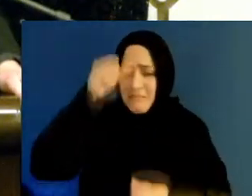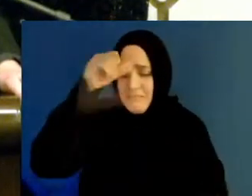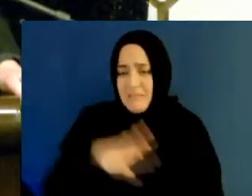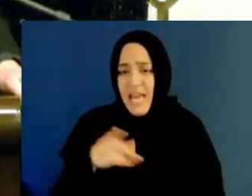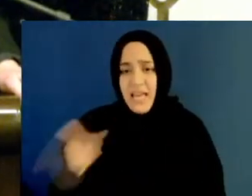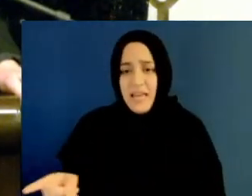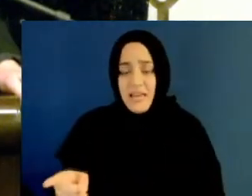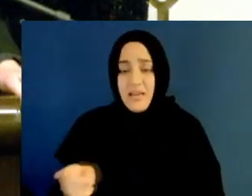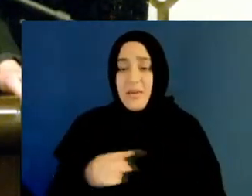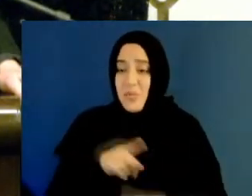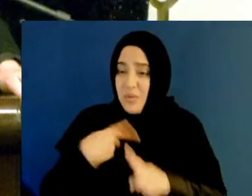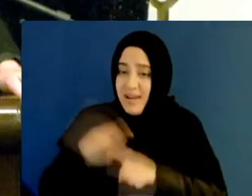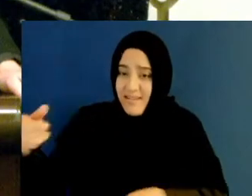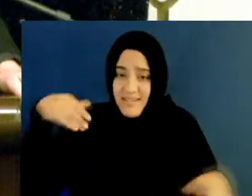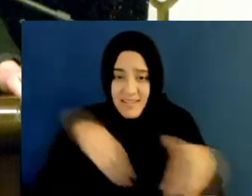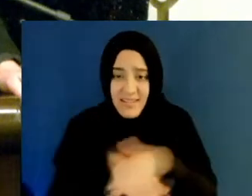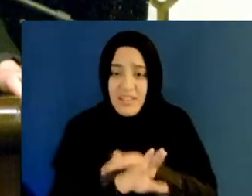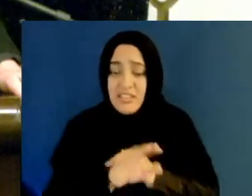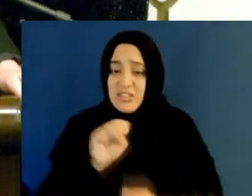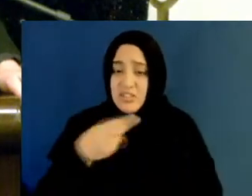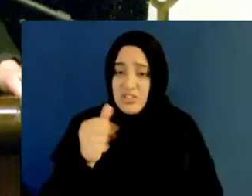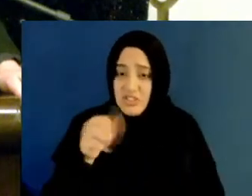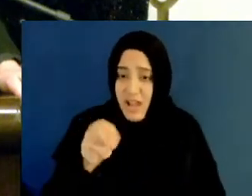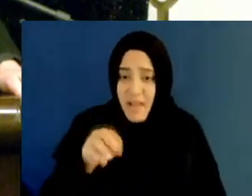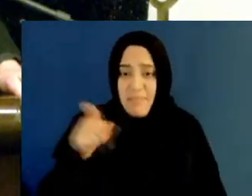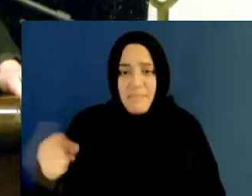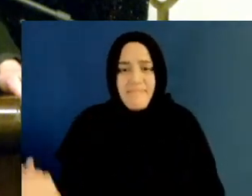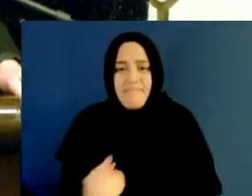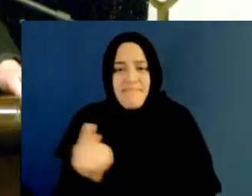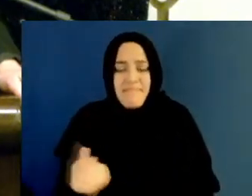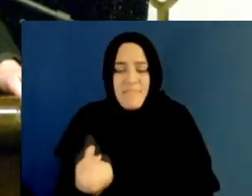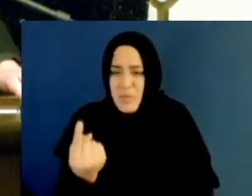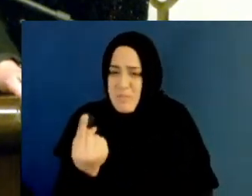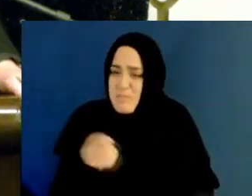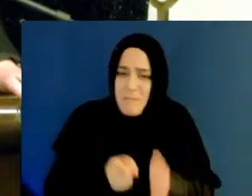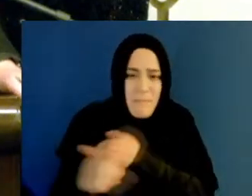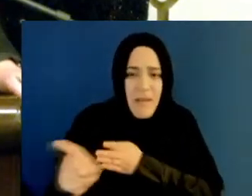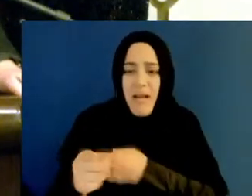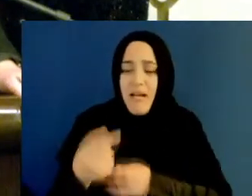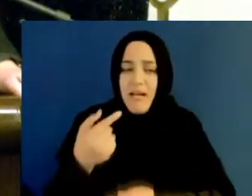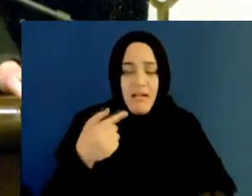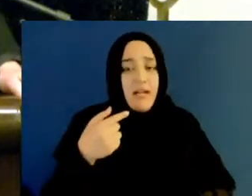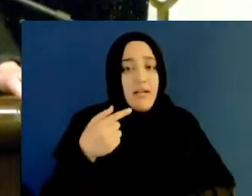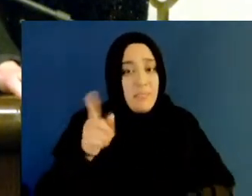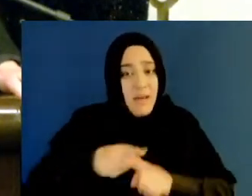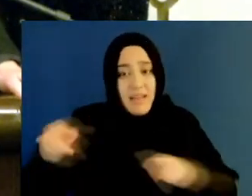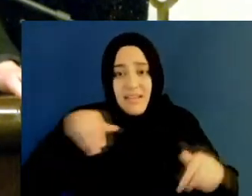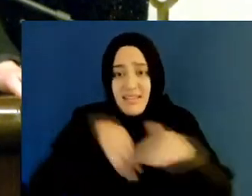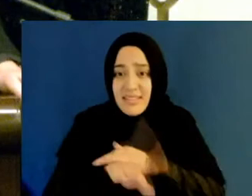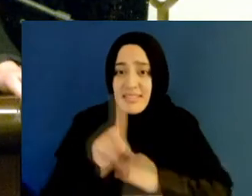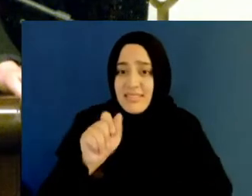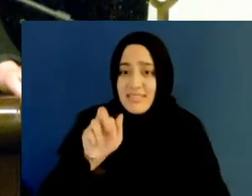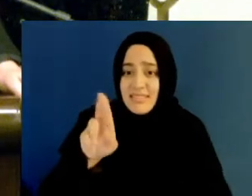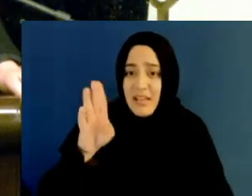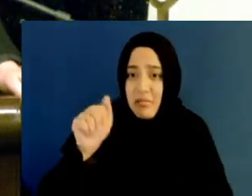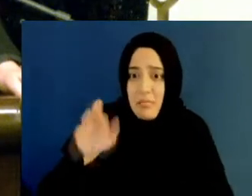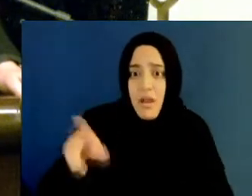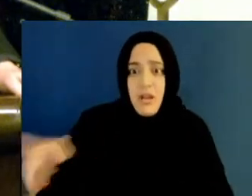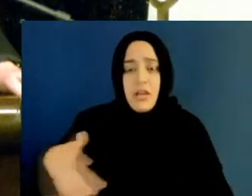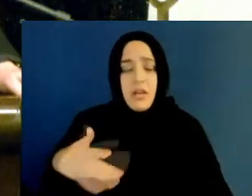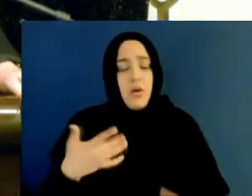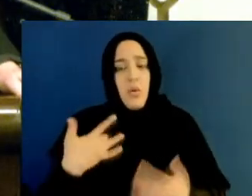minority, he enters into a darbar which is absolutely intimidating. He is surrounded